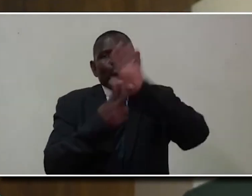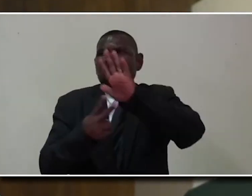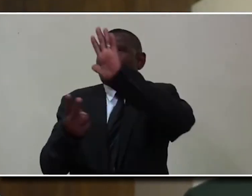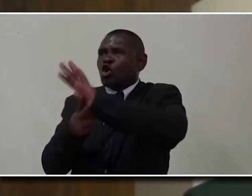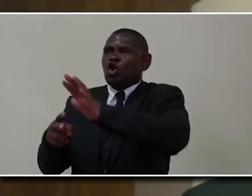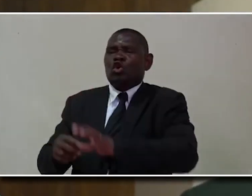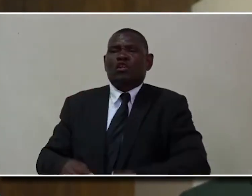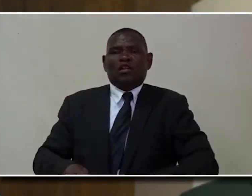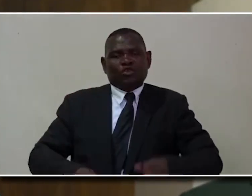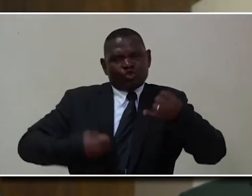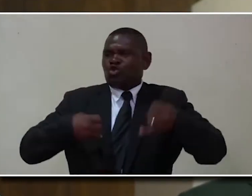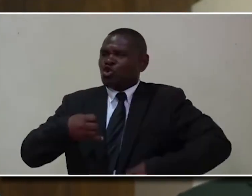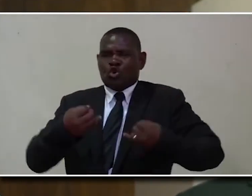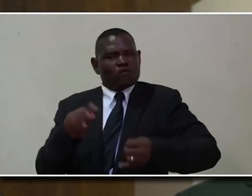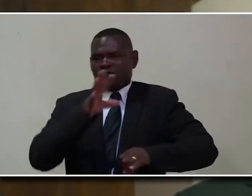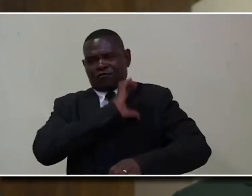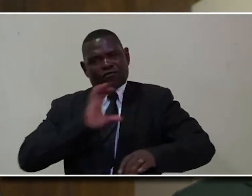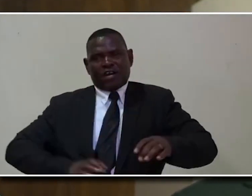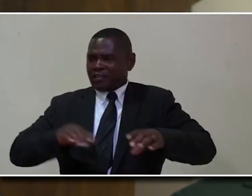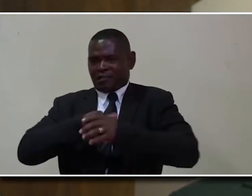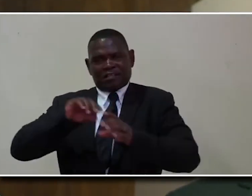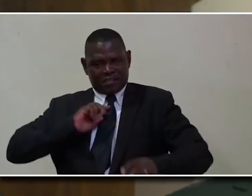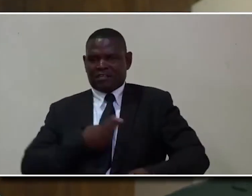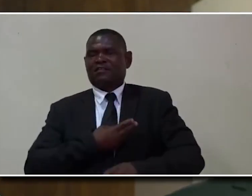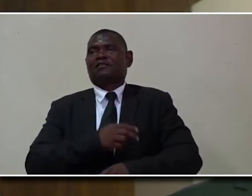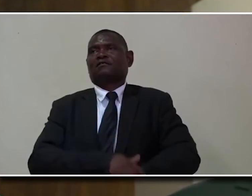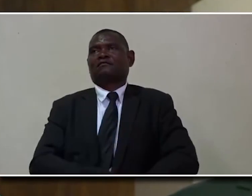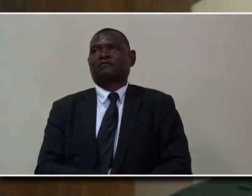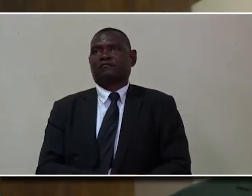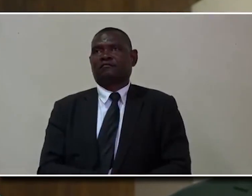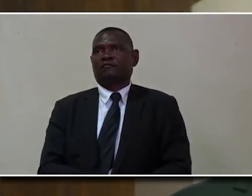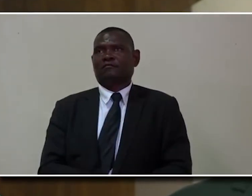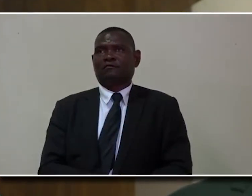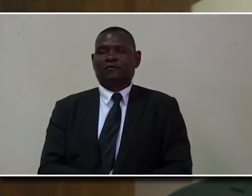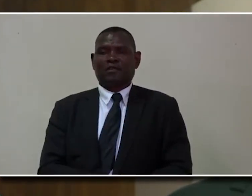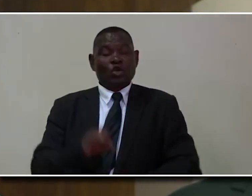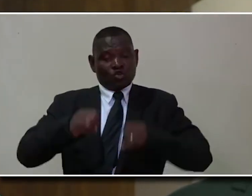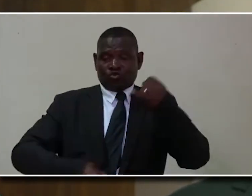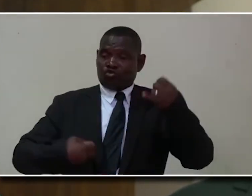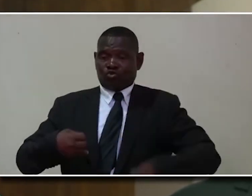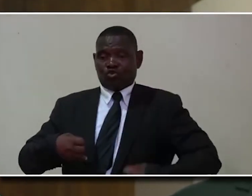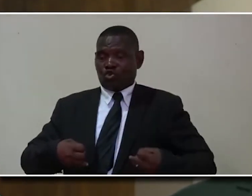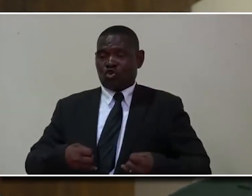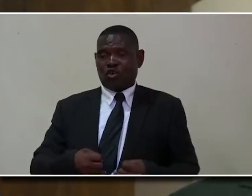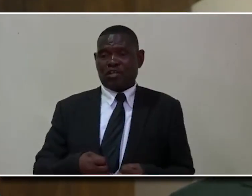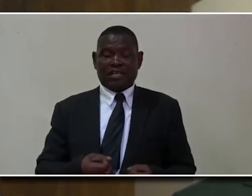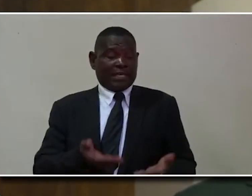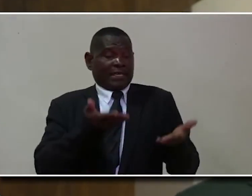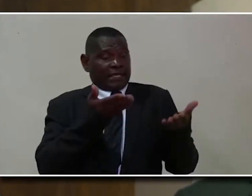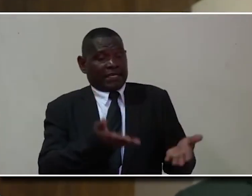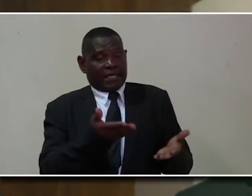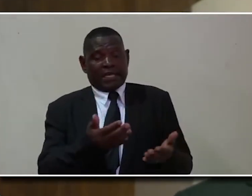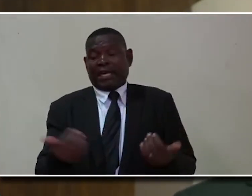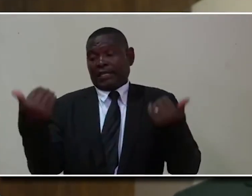bale ndi alongo tienti pereke chikondwerero cha Kristu. The joy in his presence here and now.